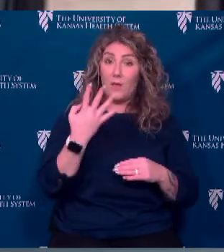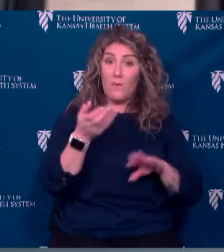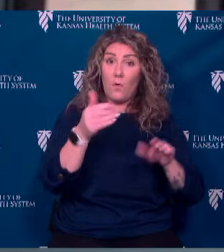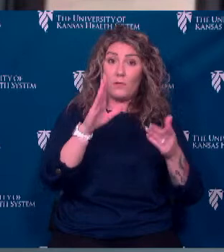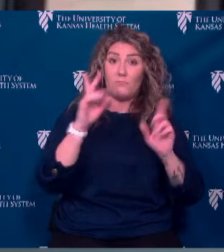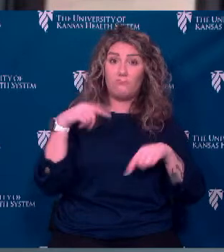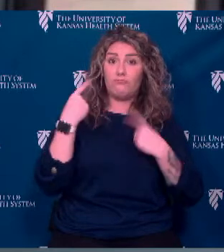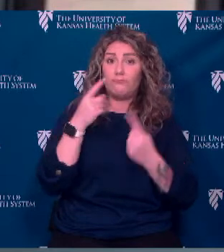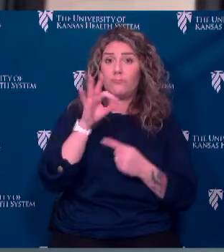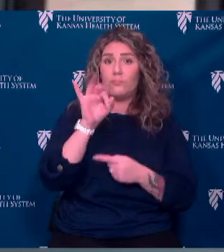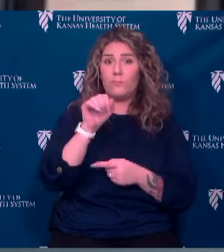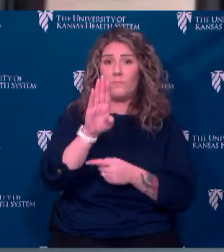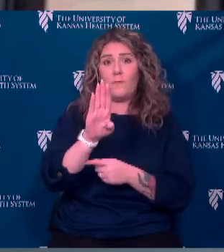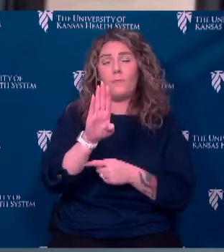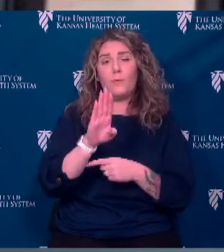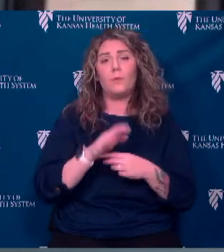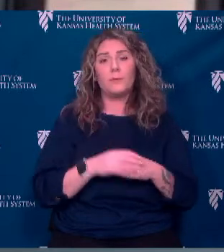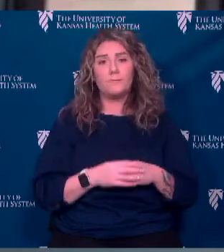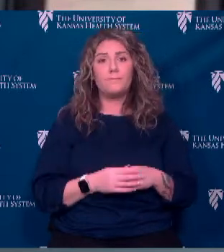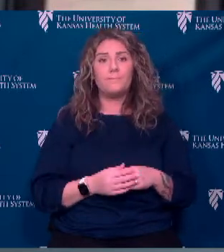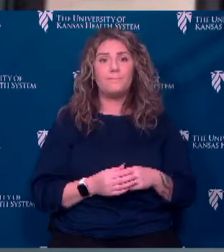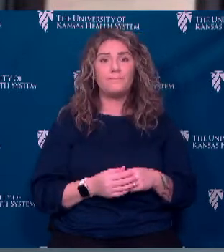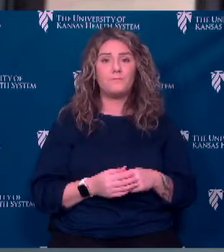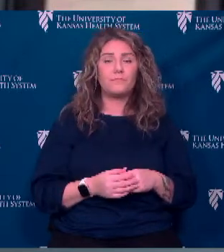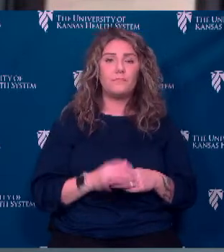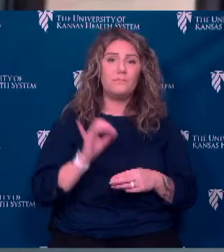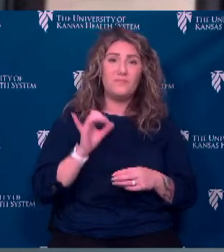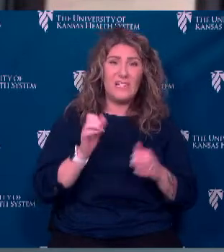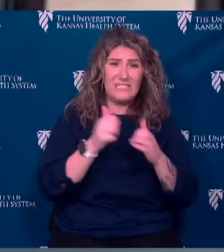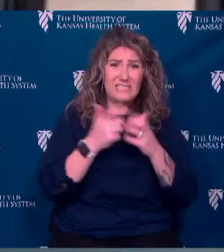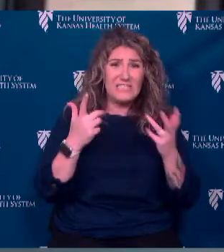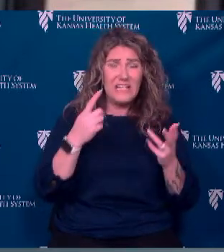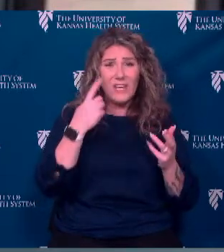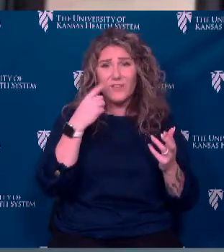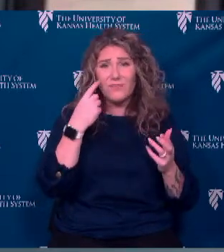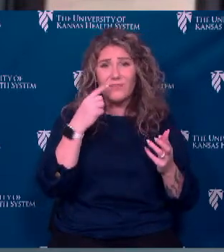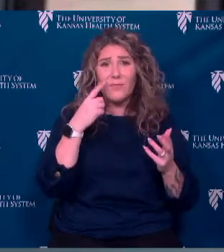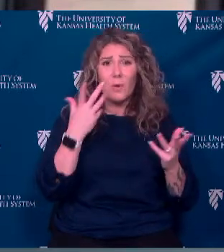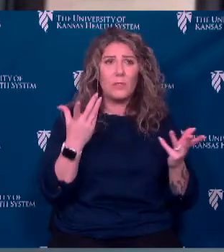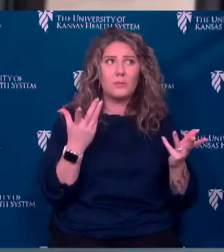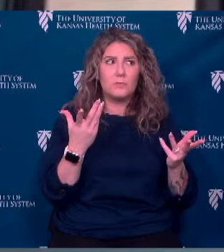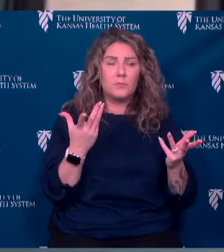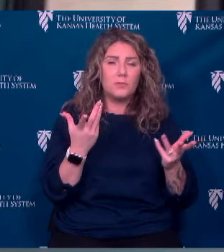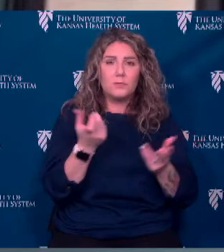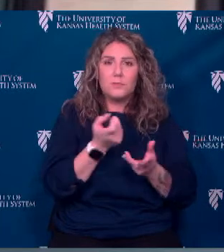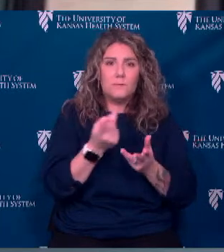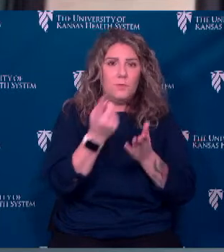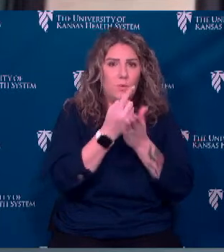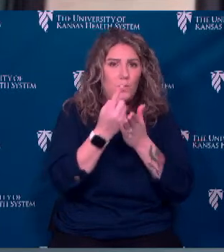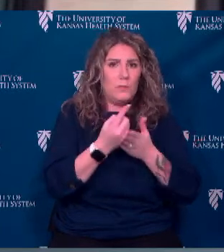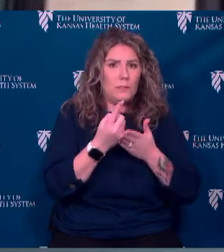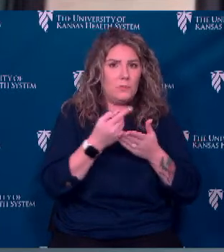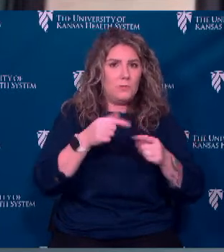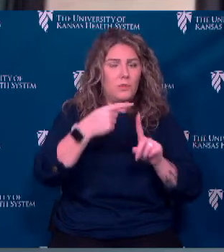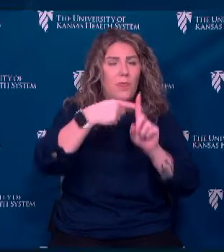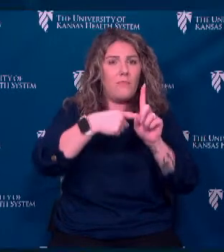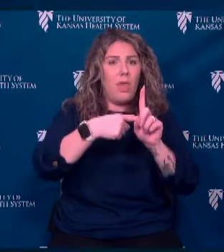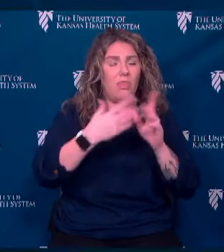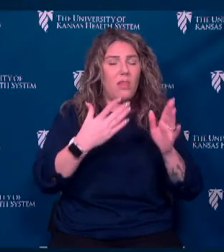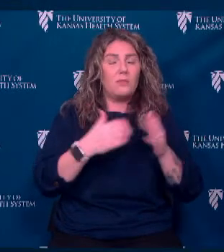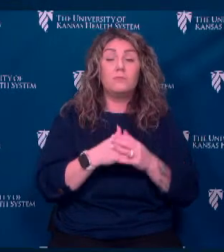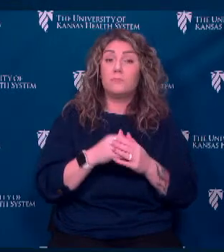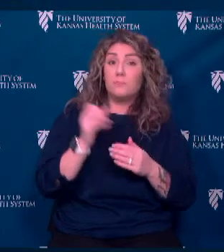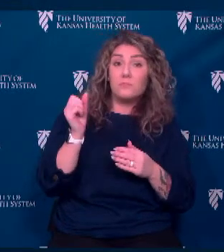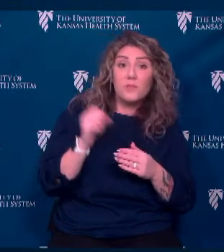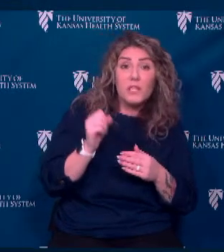far in February, which, that's quite a few for no further than we are into the month. Yeah, no, it is.